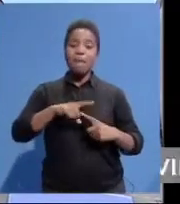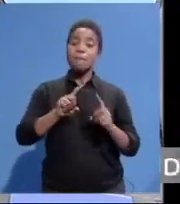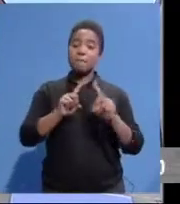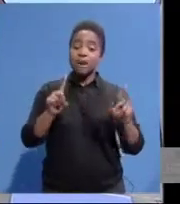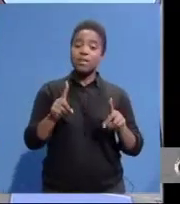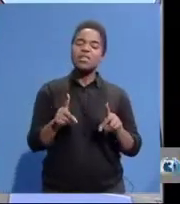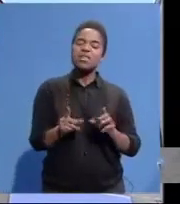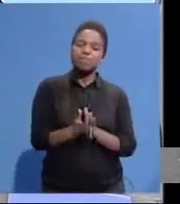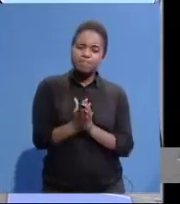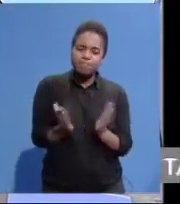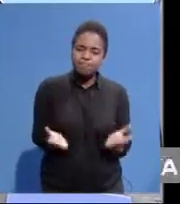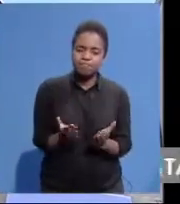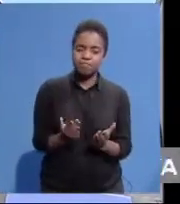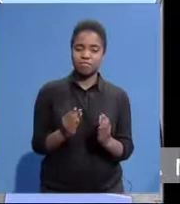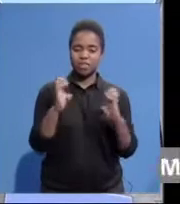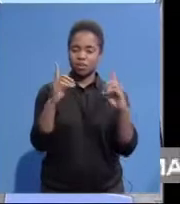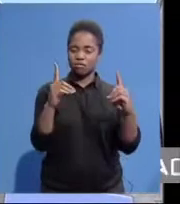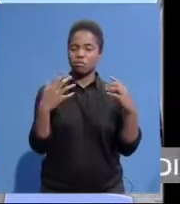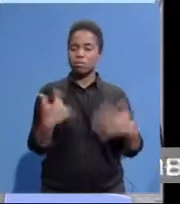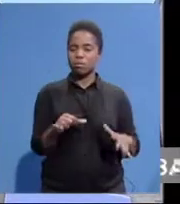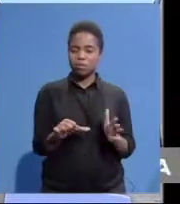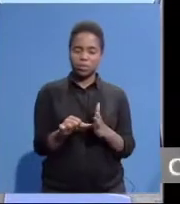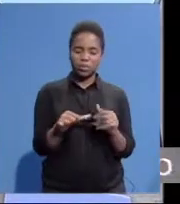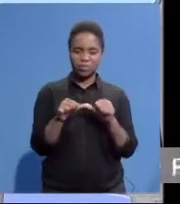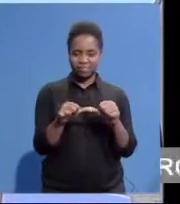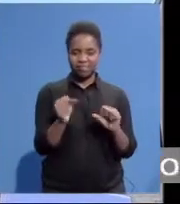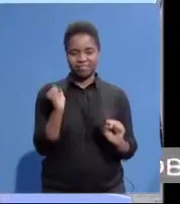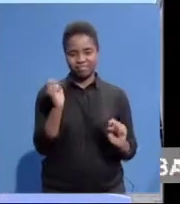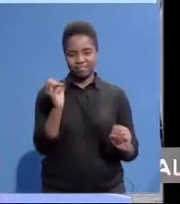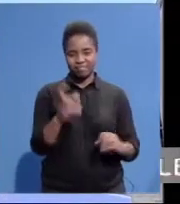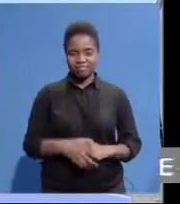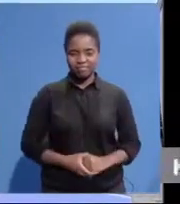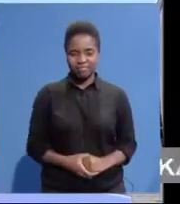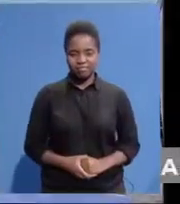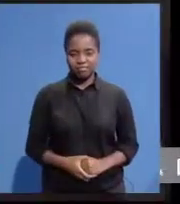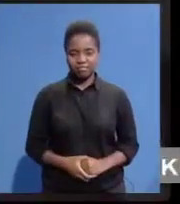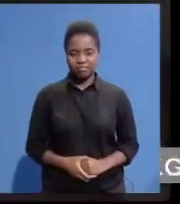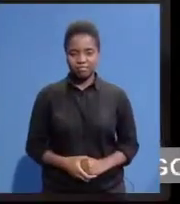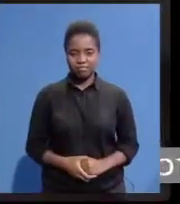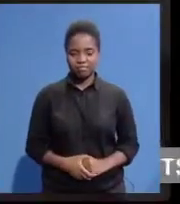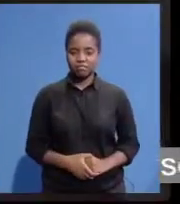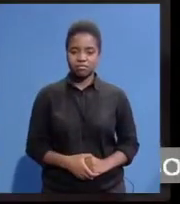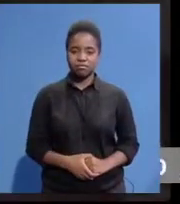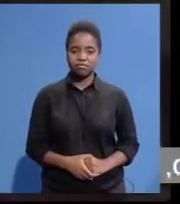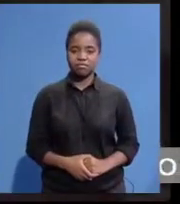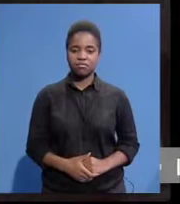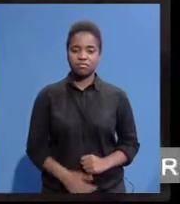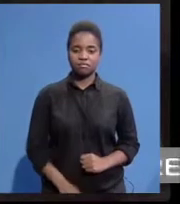can. Education was always very important to him. I hope you enjoy this clip. The Africans